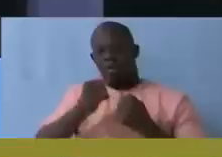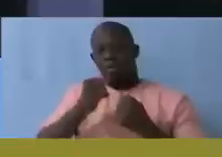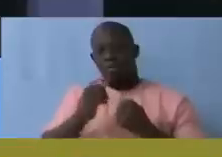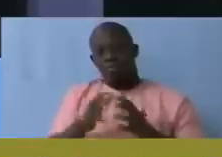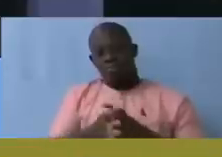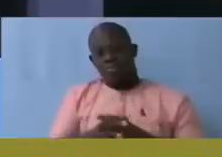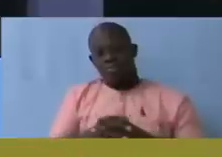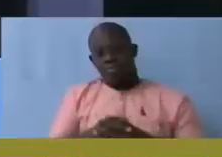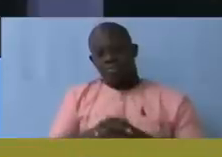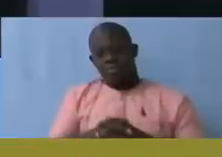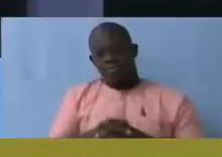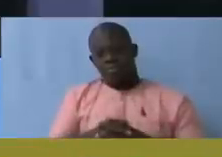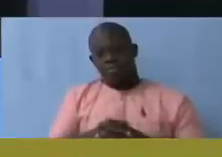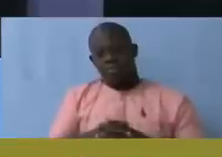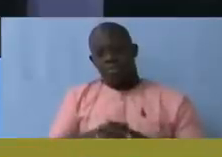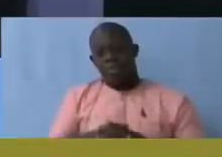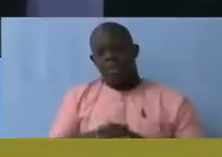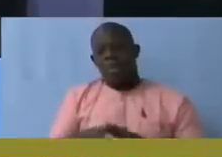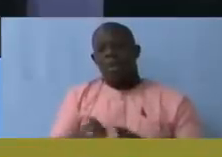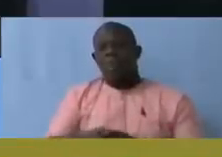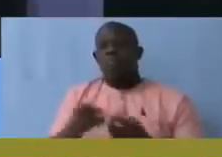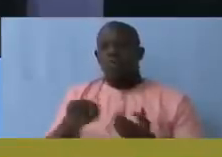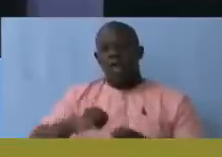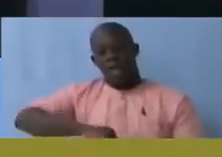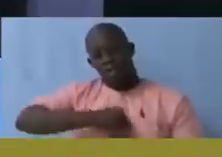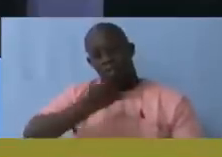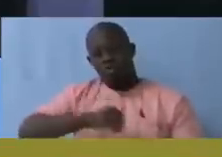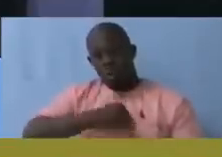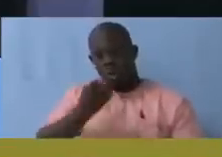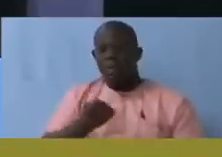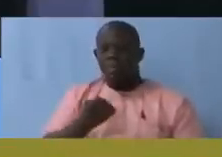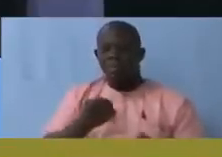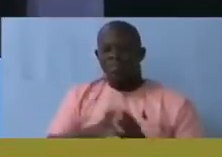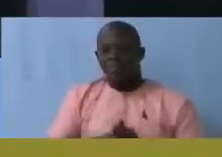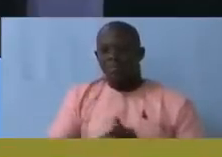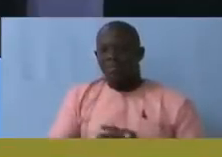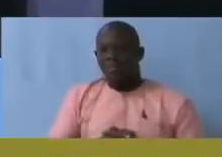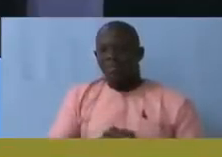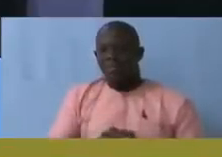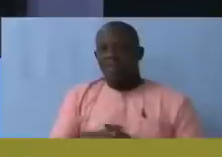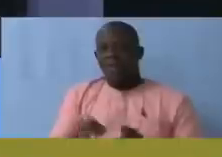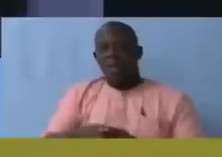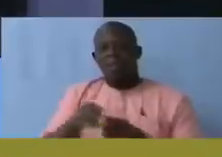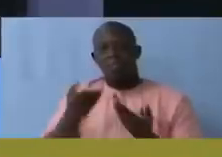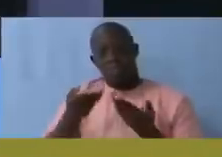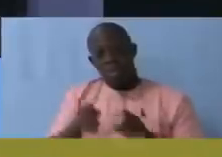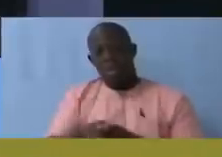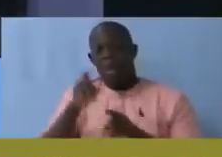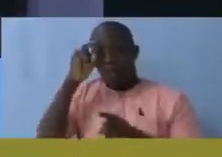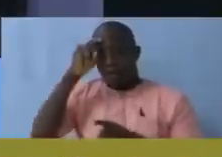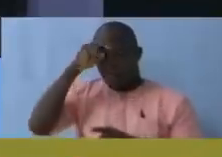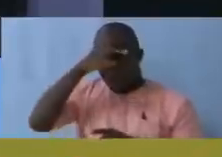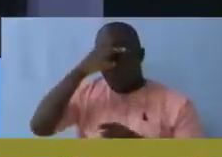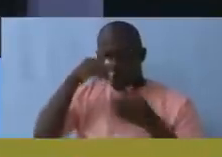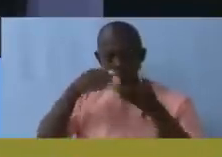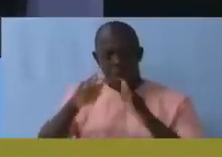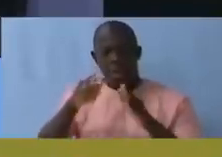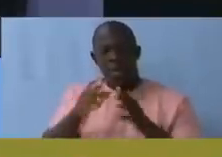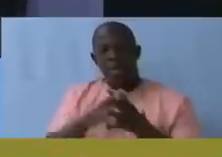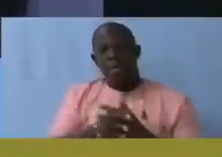you know, both emotionally, you know, mentally,